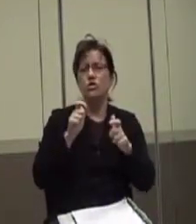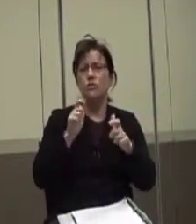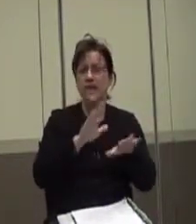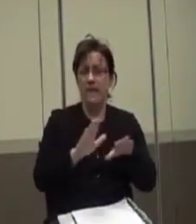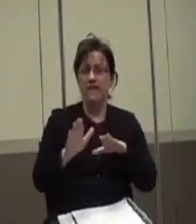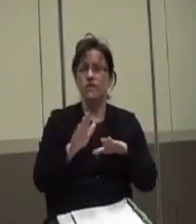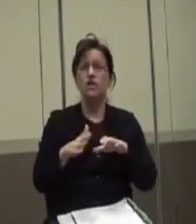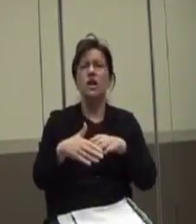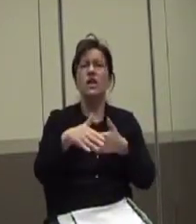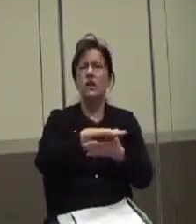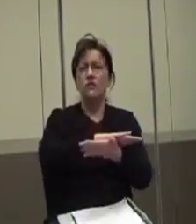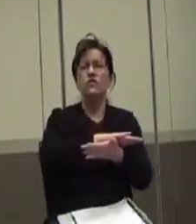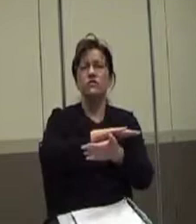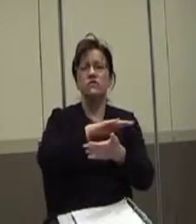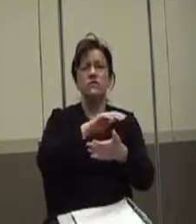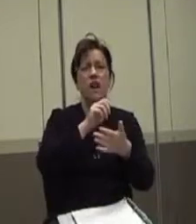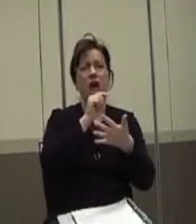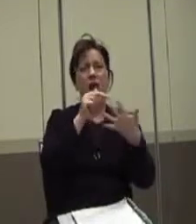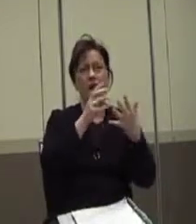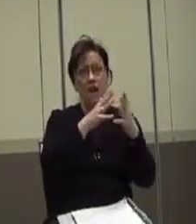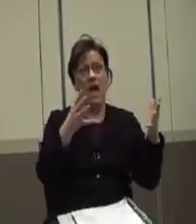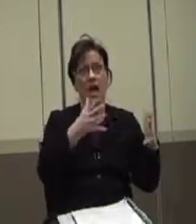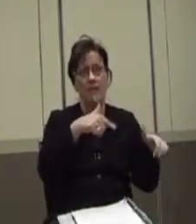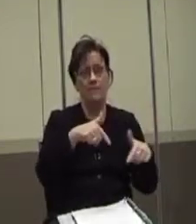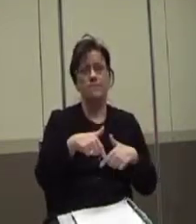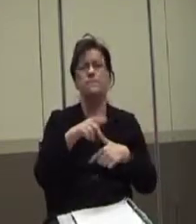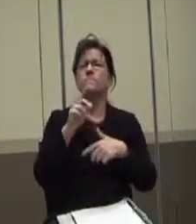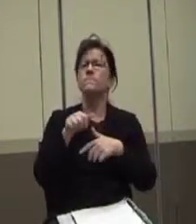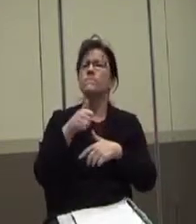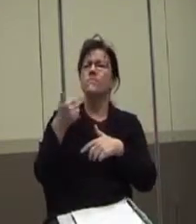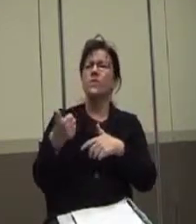lot of area. What else might be one of the entry behaviors?